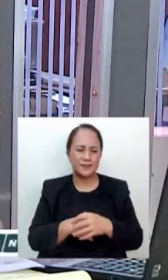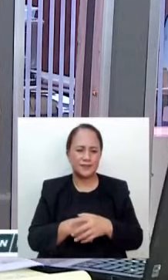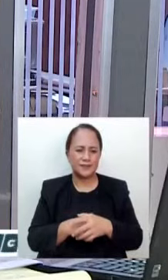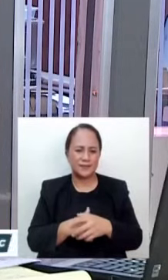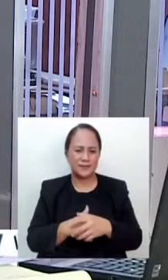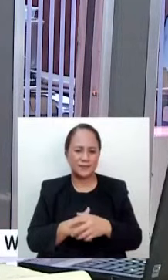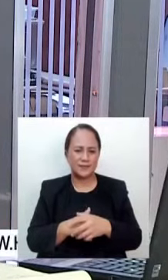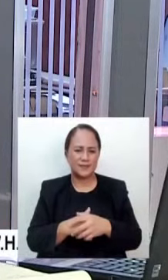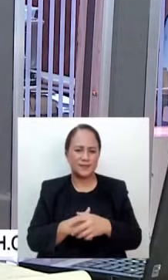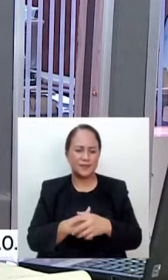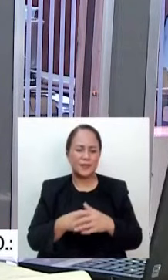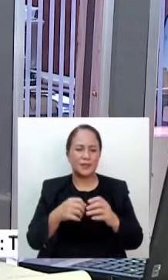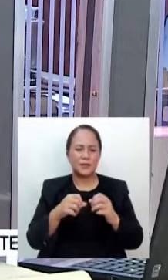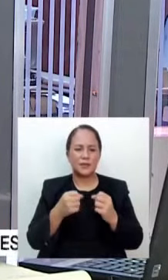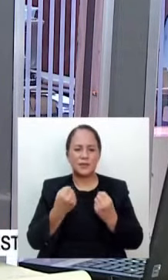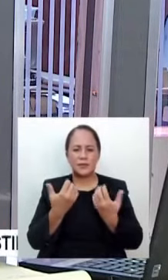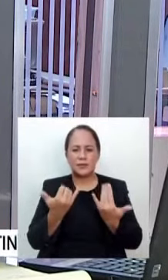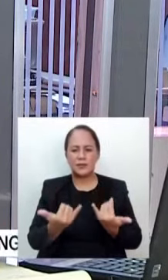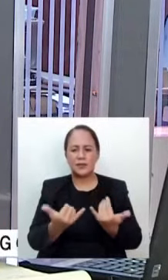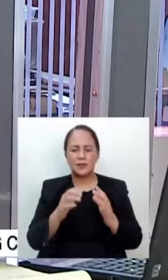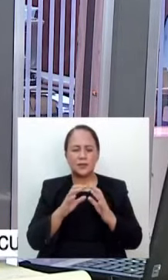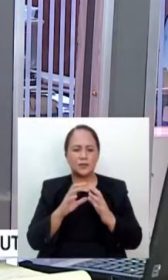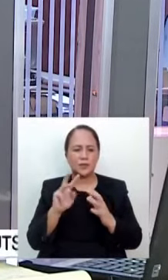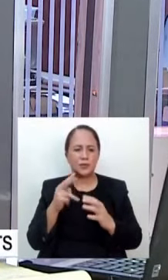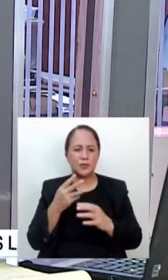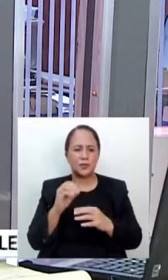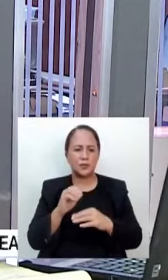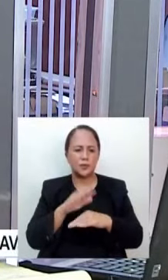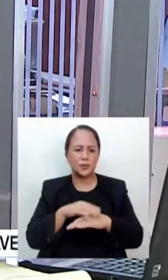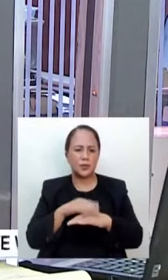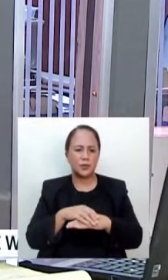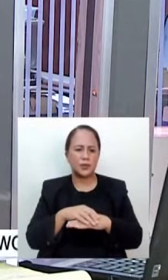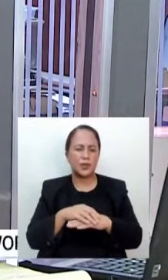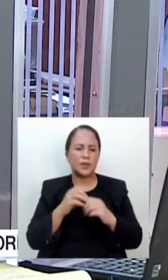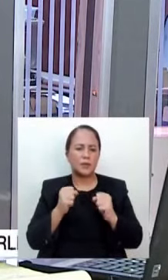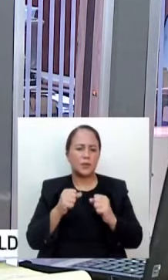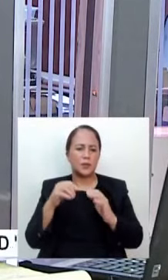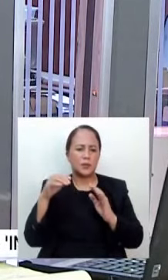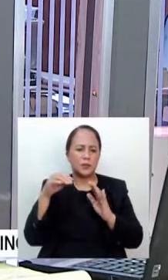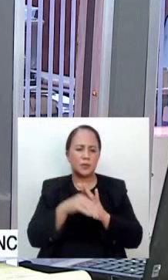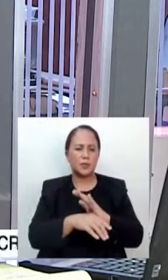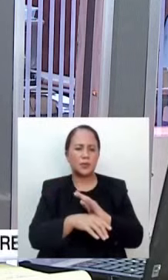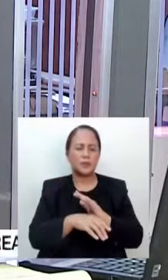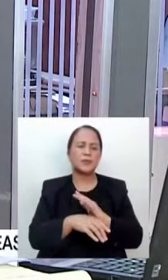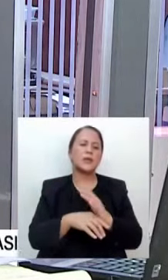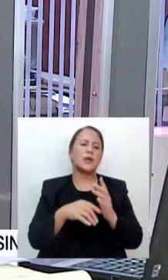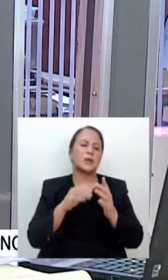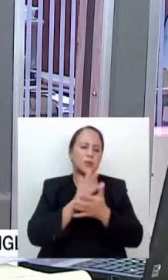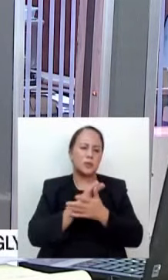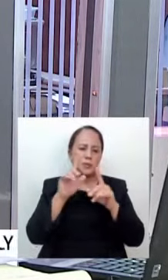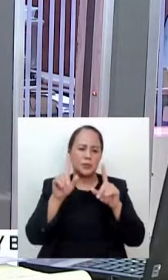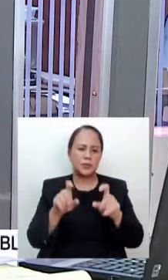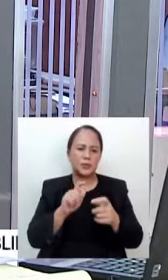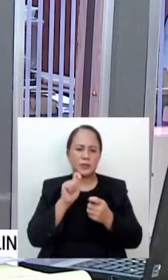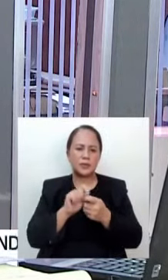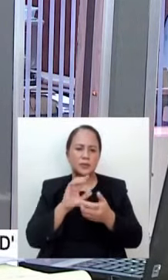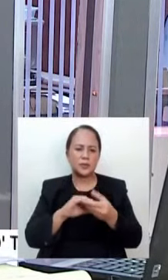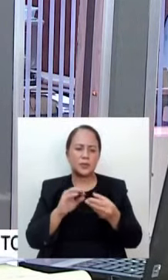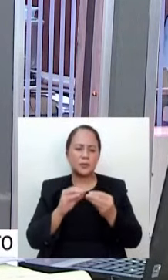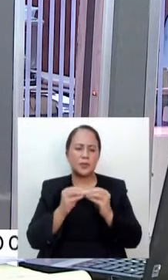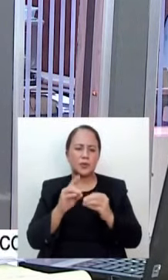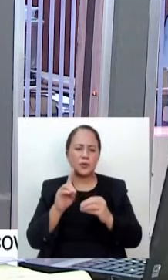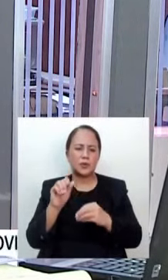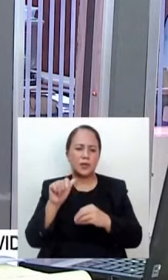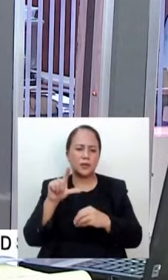We're going to take a break now. Up ahead, the World Health Organization warns against a dramatic drop in COVID-19 testing. Details of that story and more when Dateline